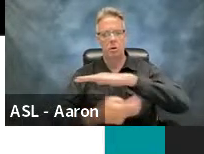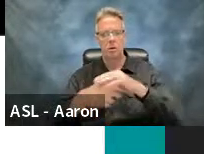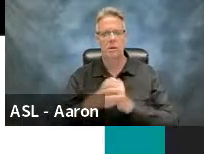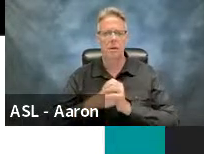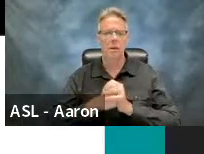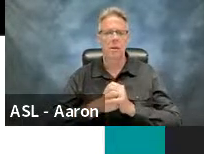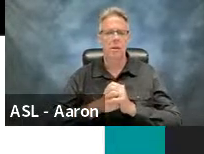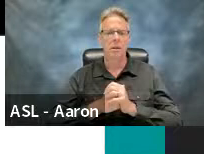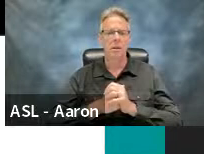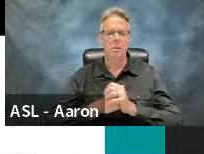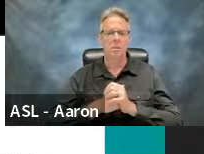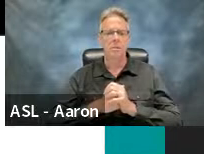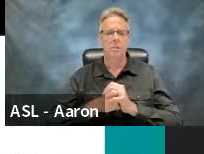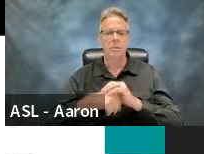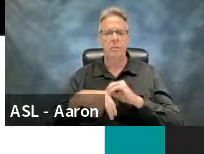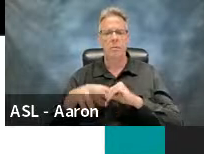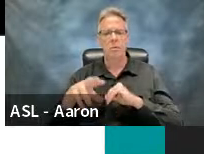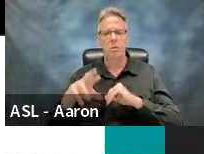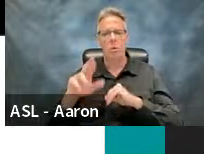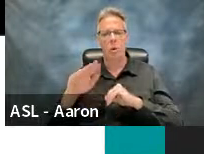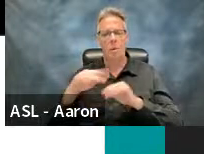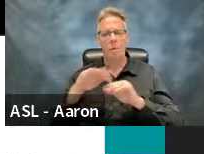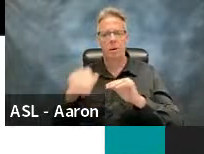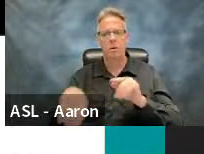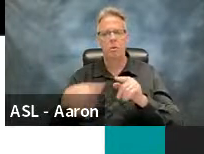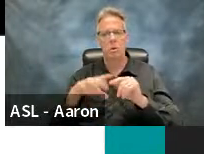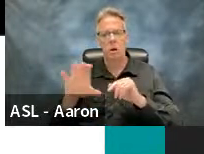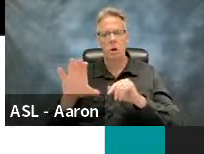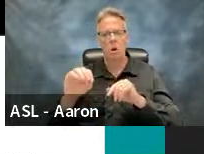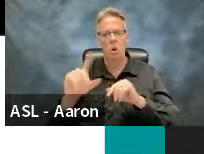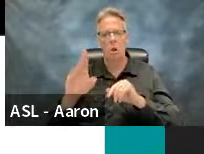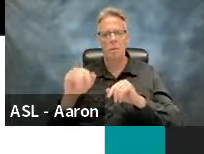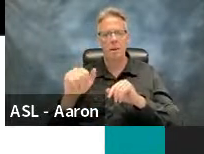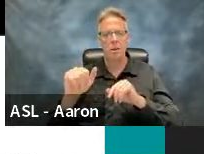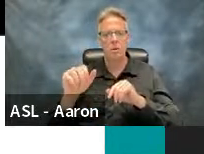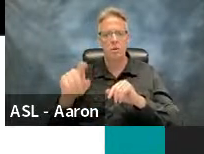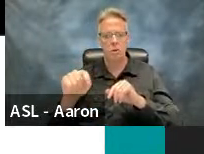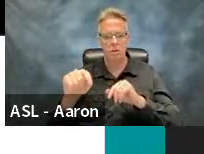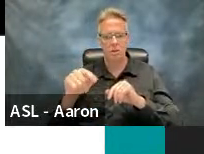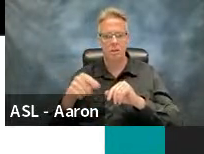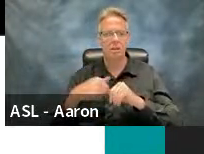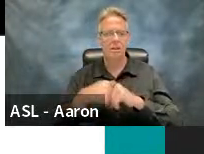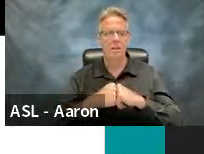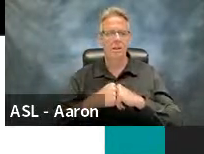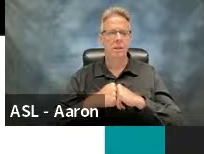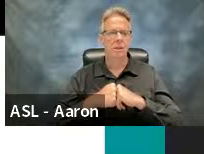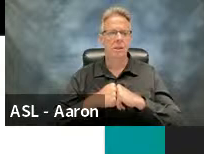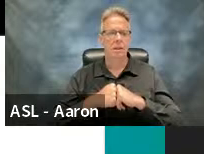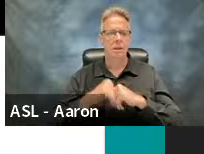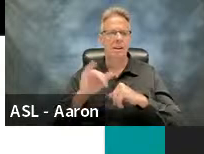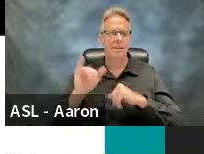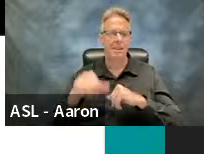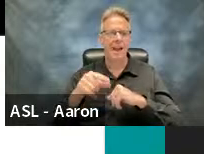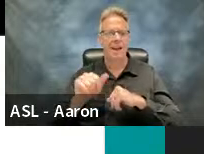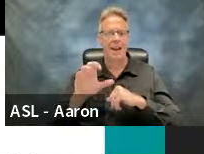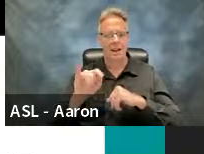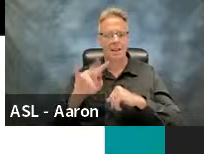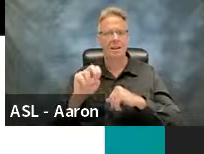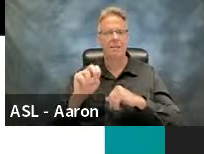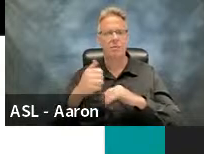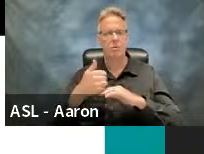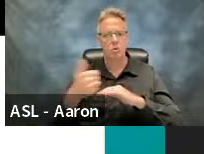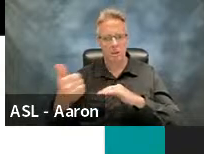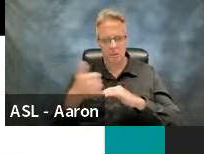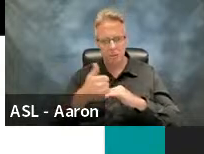ramp connecting down to Vancouver or Columbia Street. Again, this active transportation connection, this